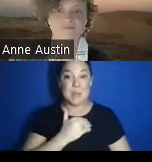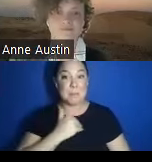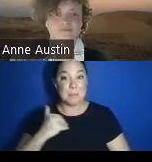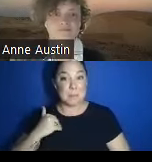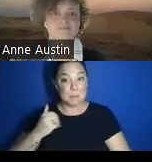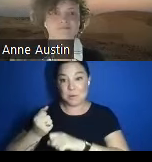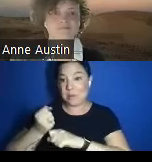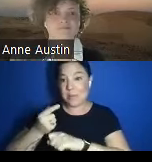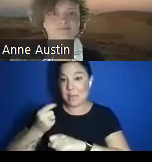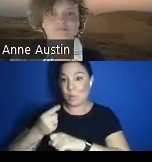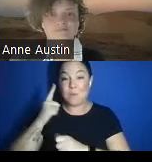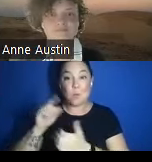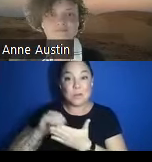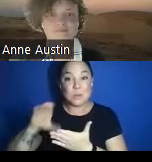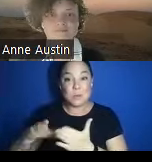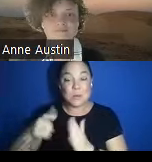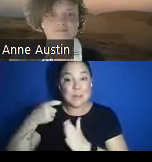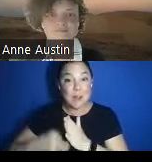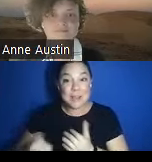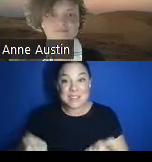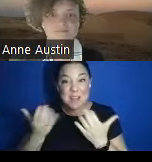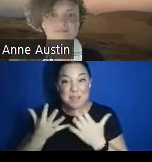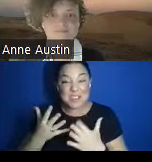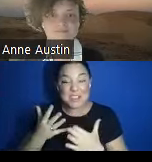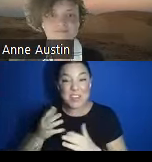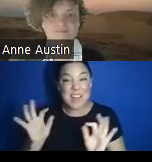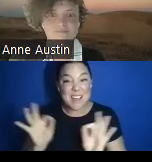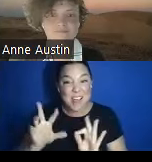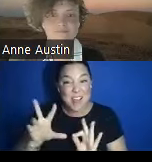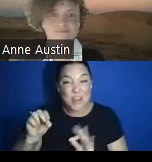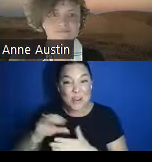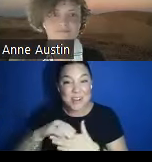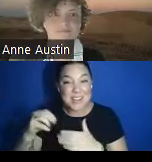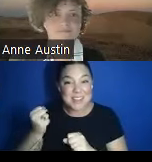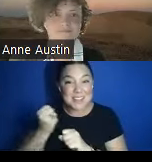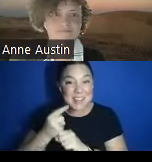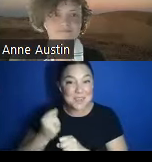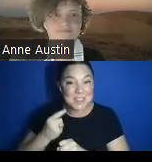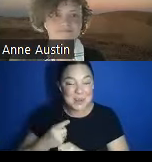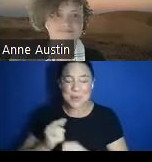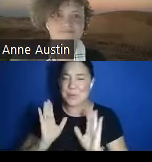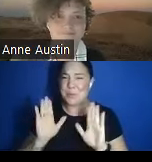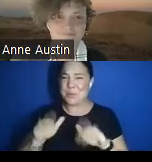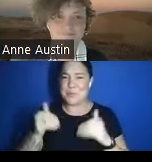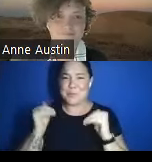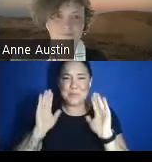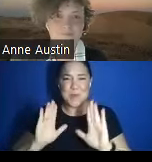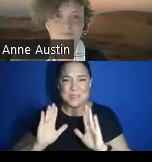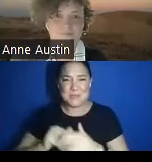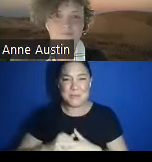for students starts as low as $30 a year. It's a great deal. And you get lots and lots of stuff for it.